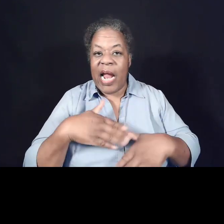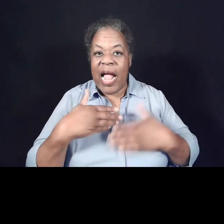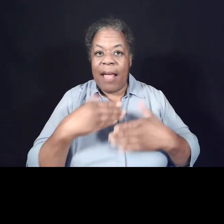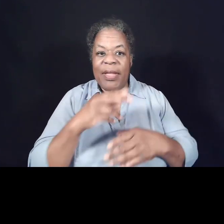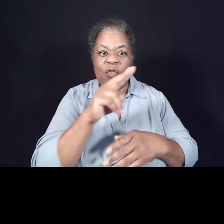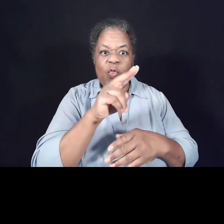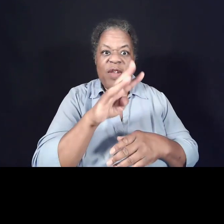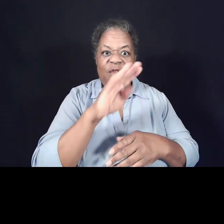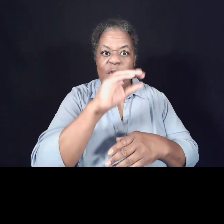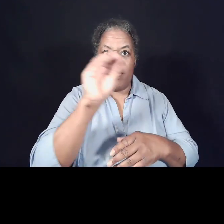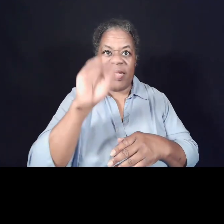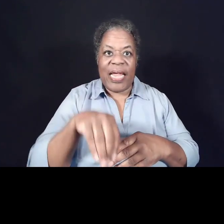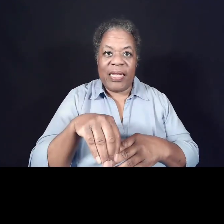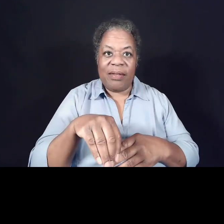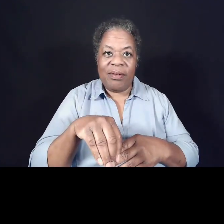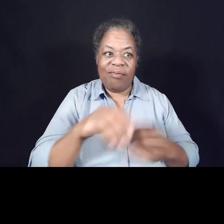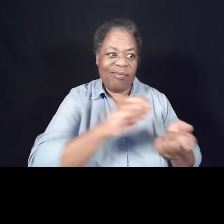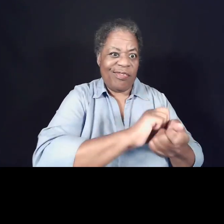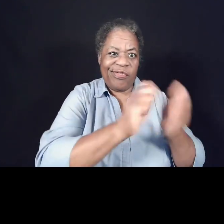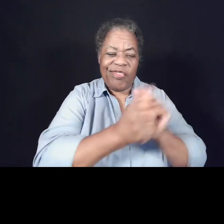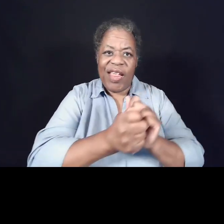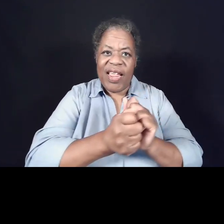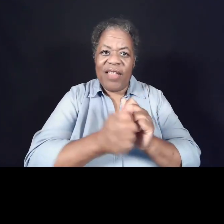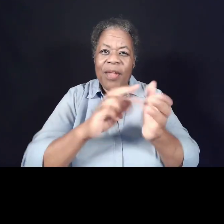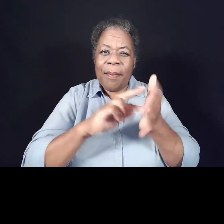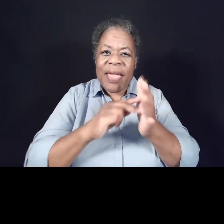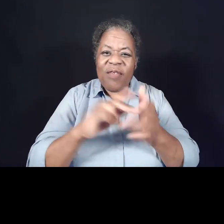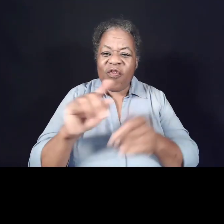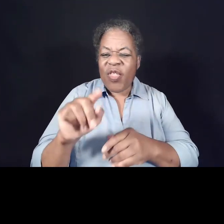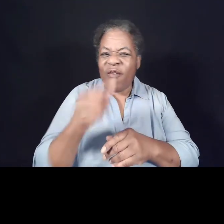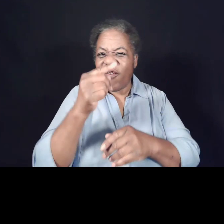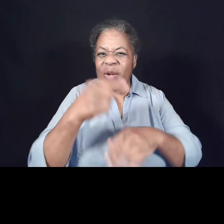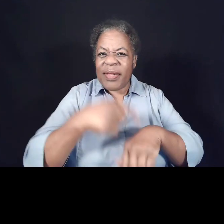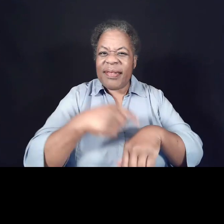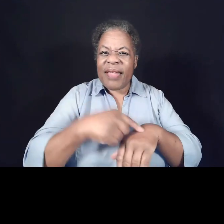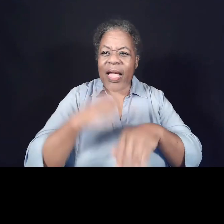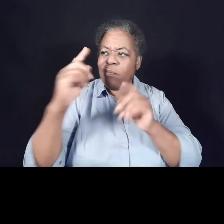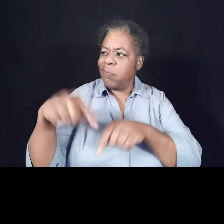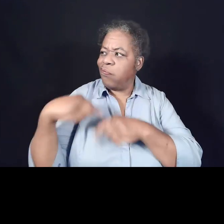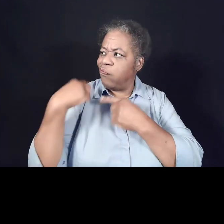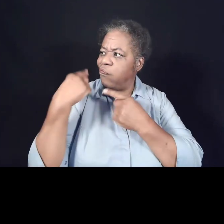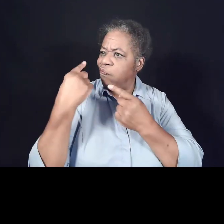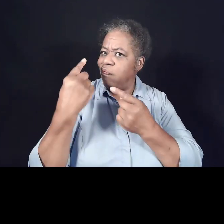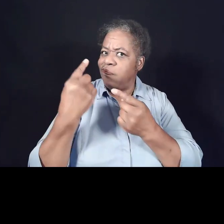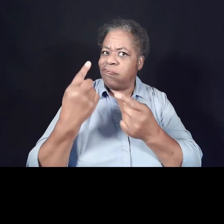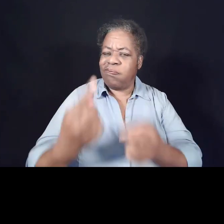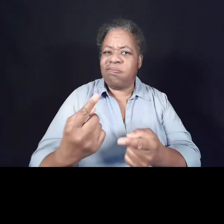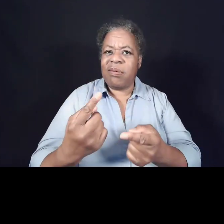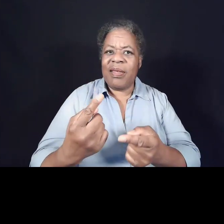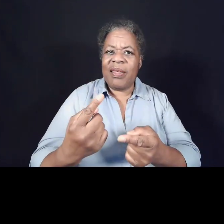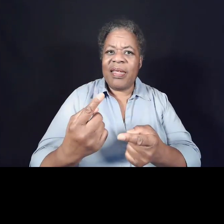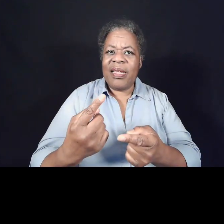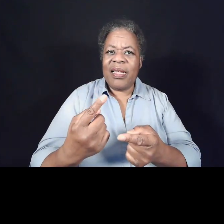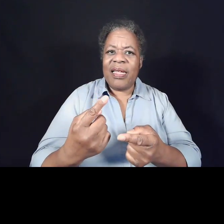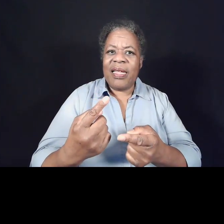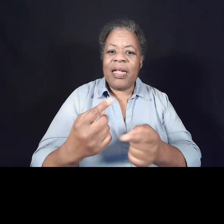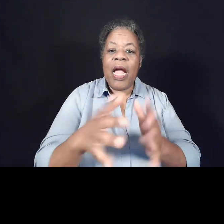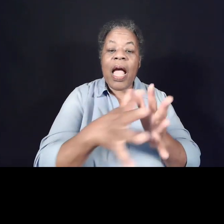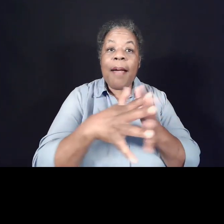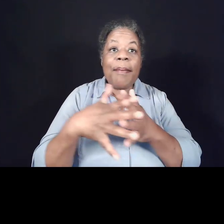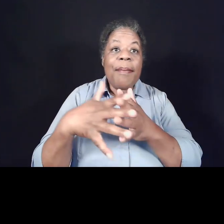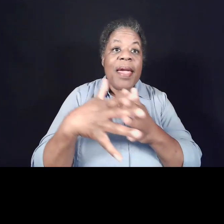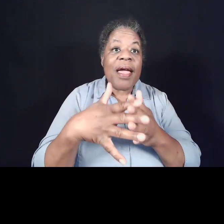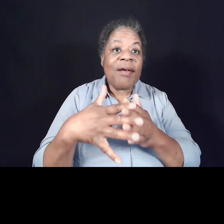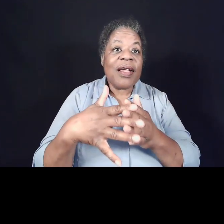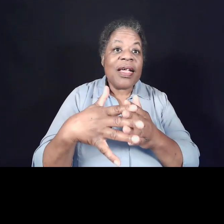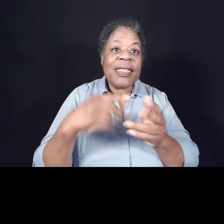24%. Which means that for the first time in polling history, Americans are more likely to say they're